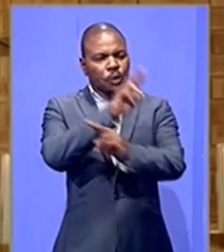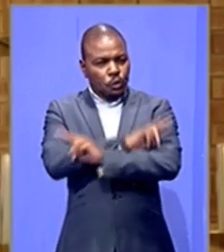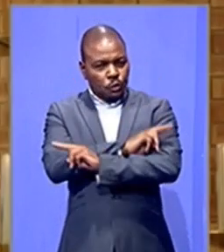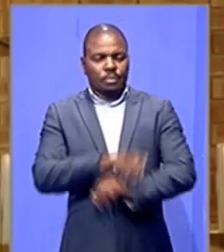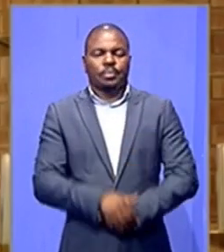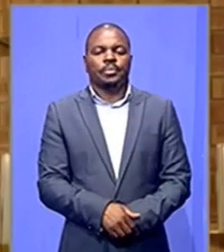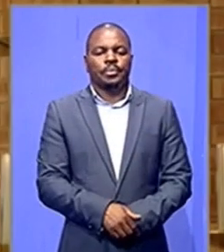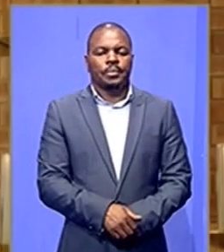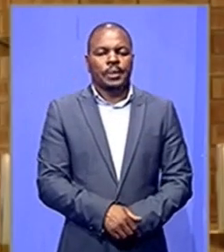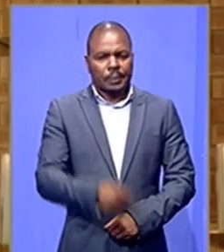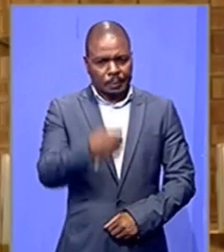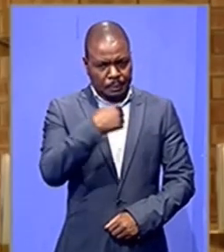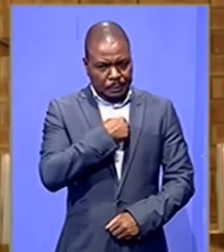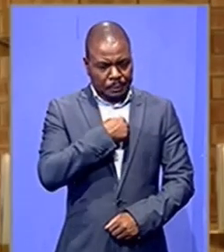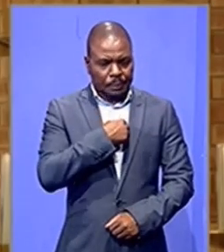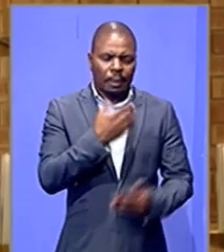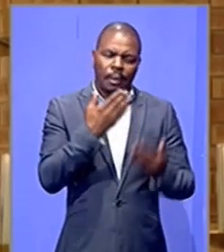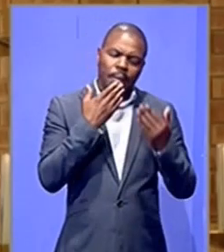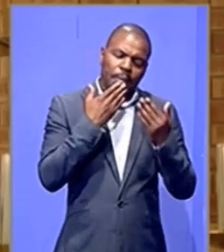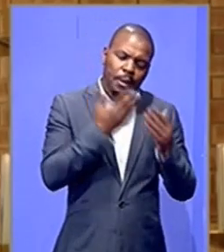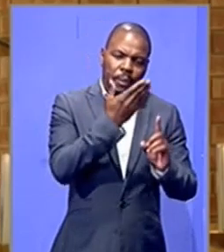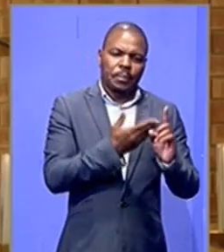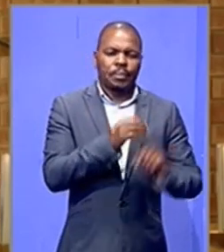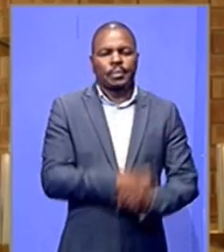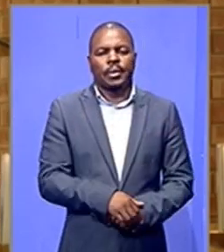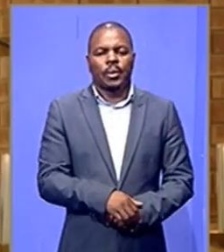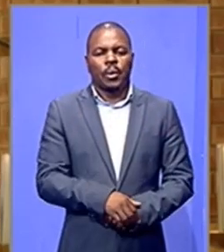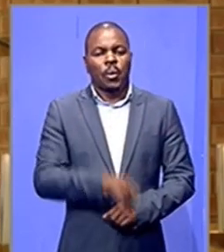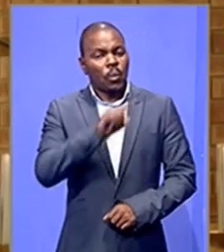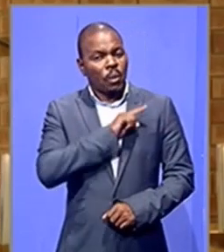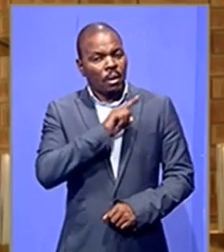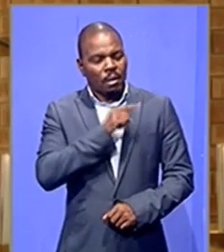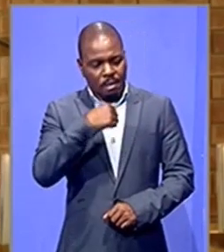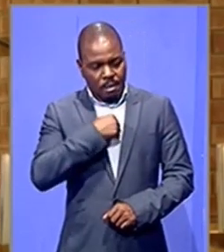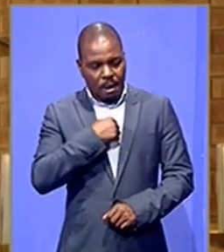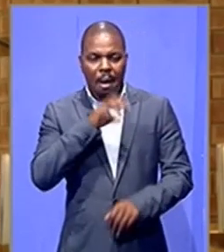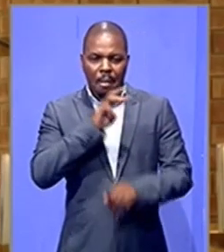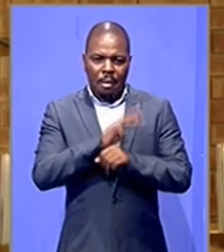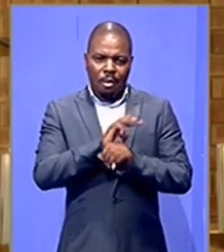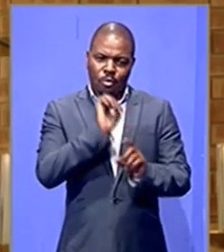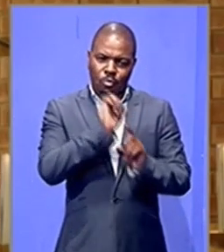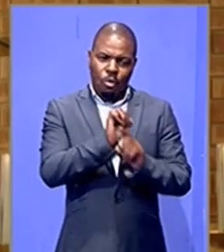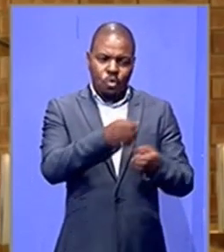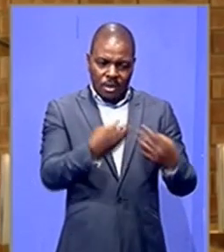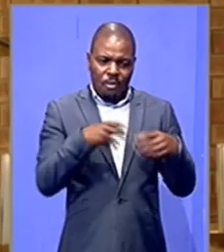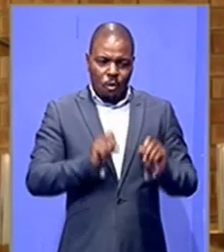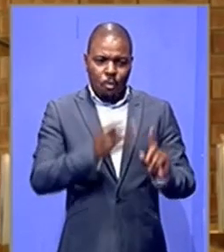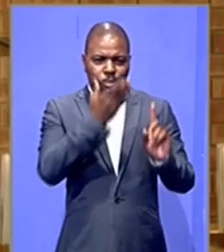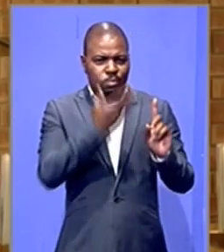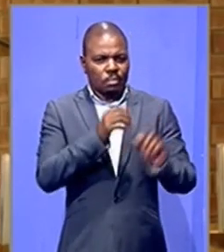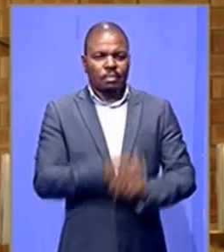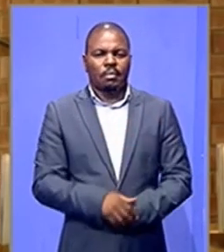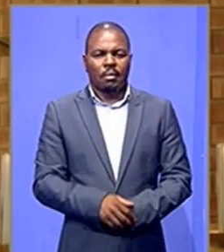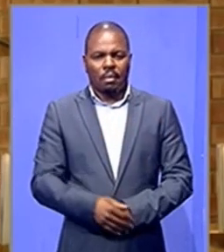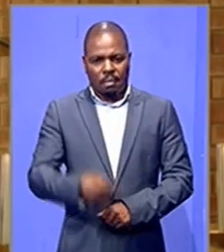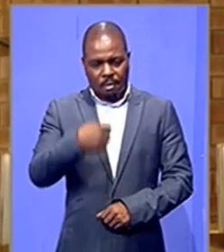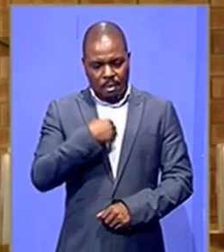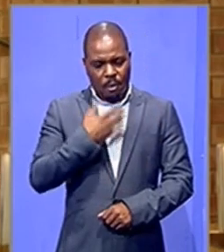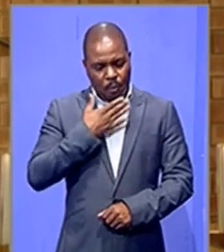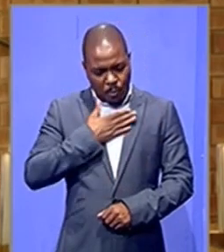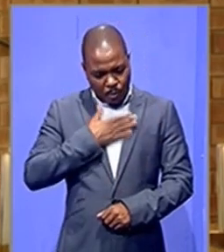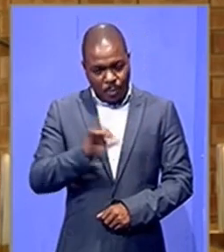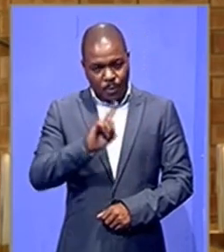you for the opportunity to be your mother. I want to thank you for